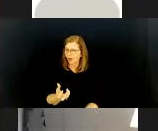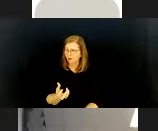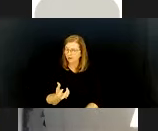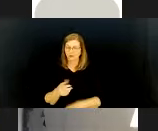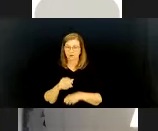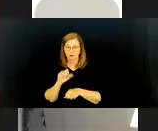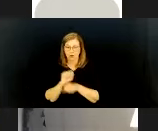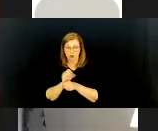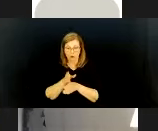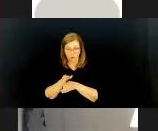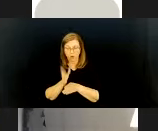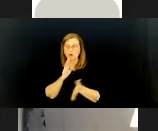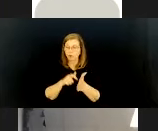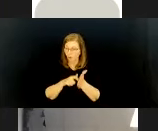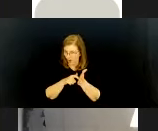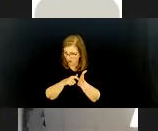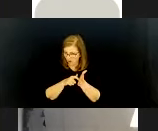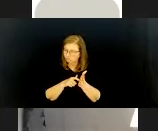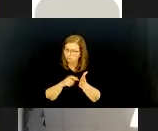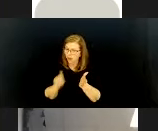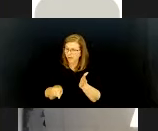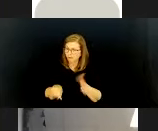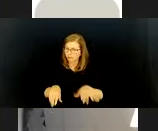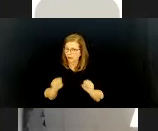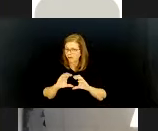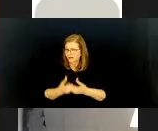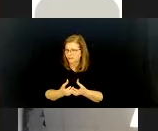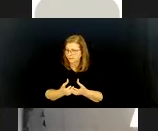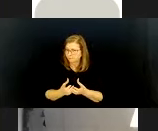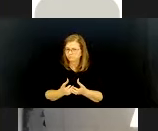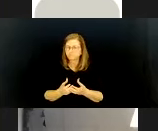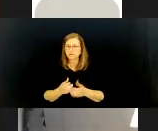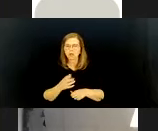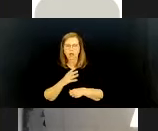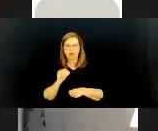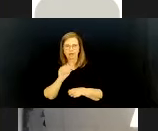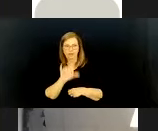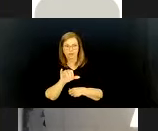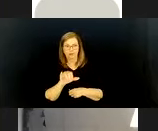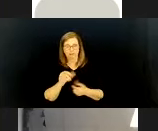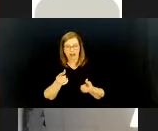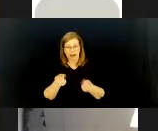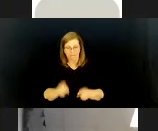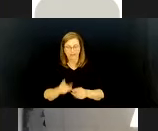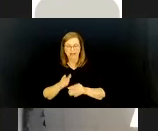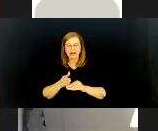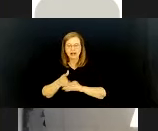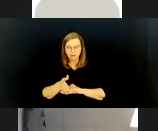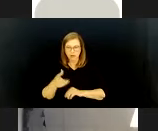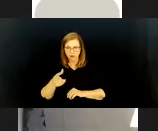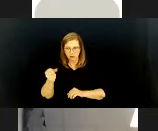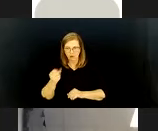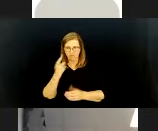to require her to do, to take some classes. And this is occurring after high school for